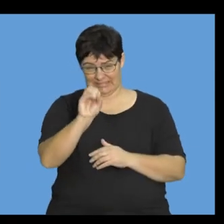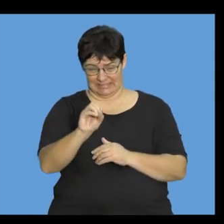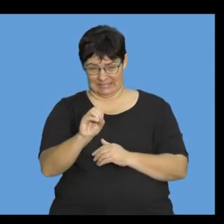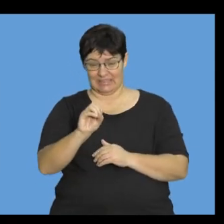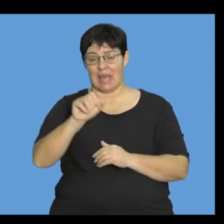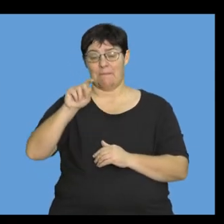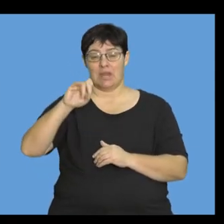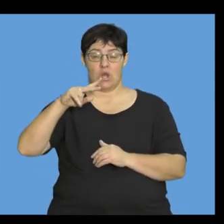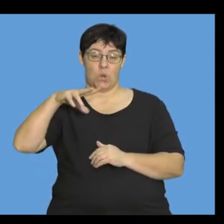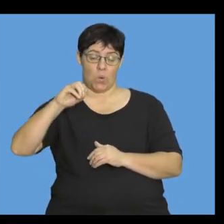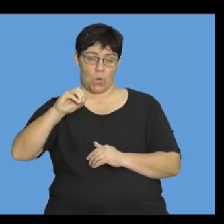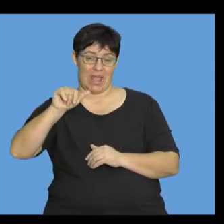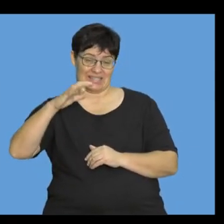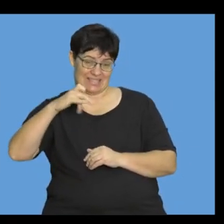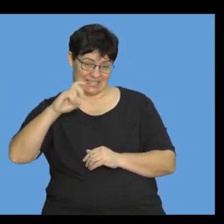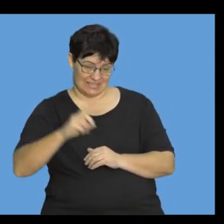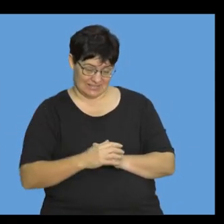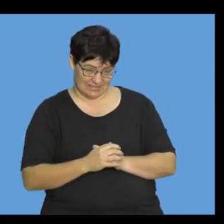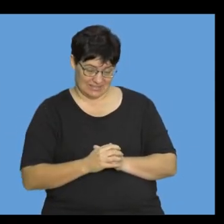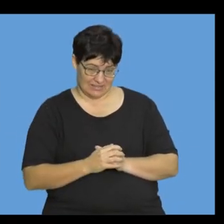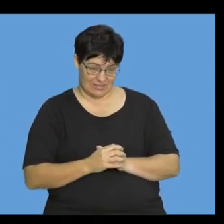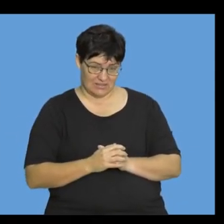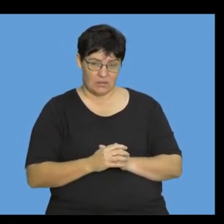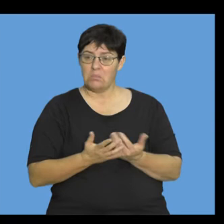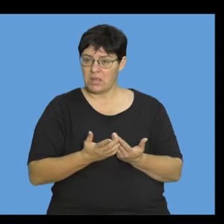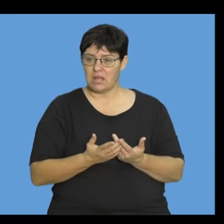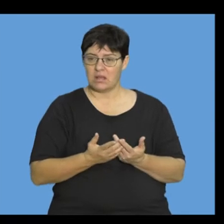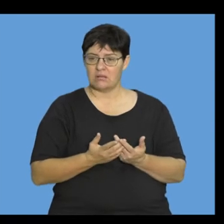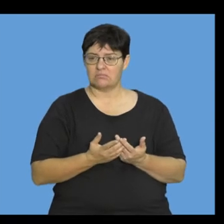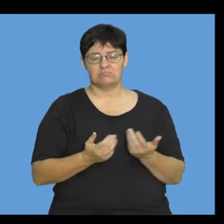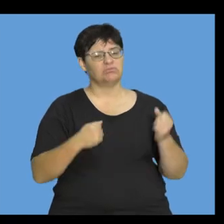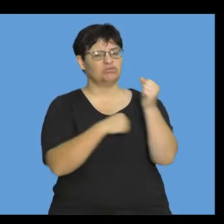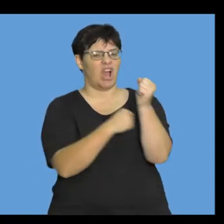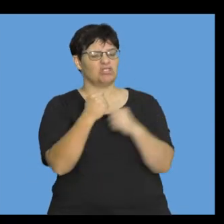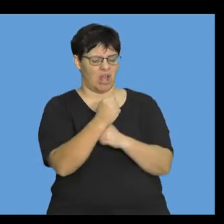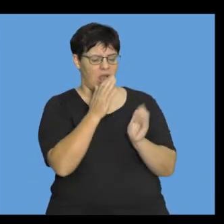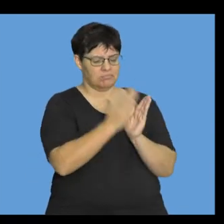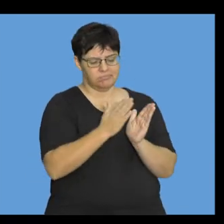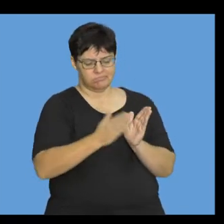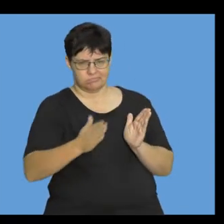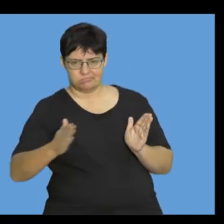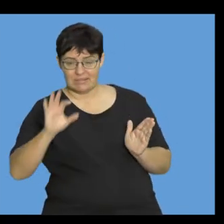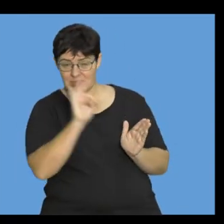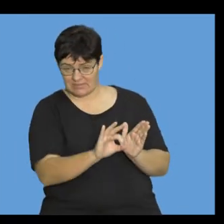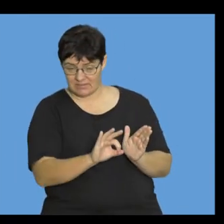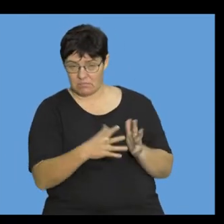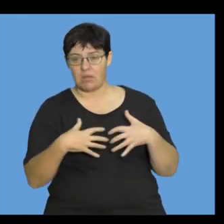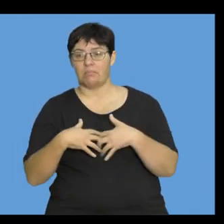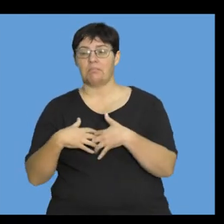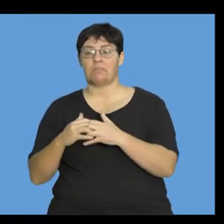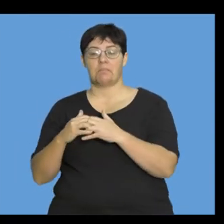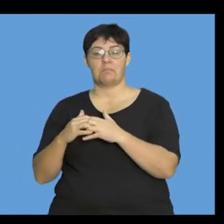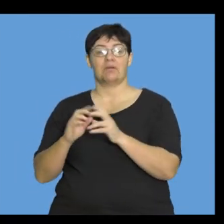of amino acids, which means if we put them in a specific order, we're going to